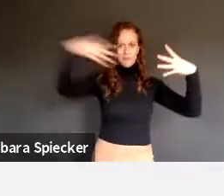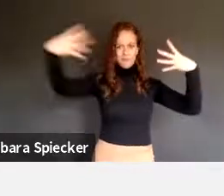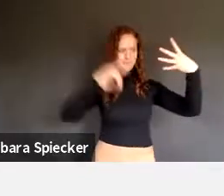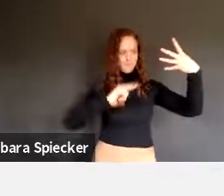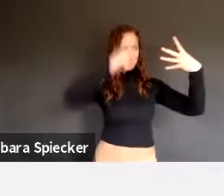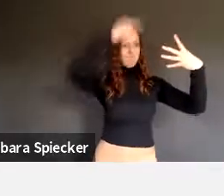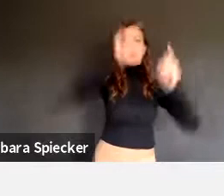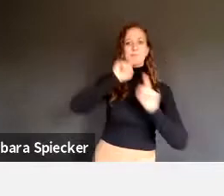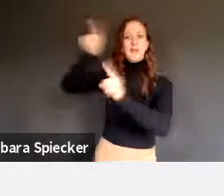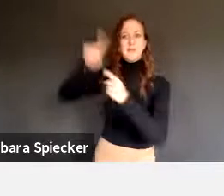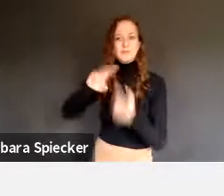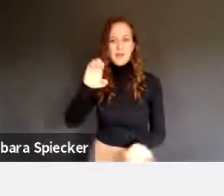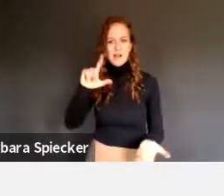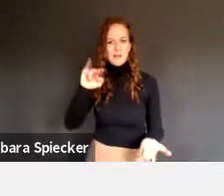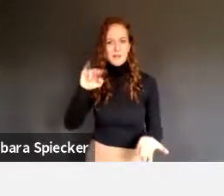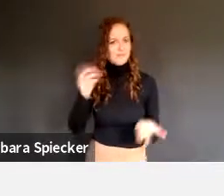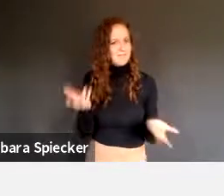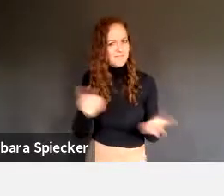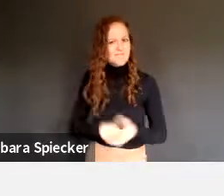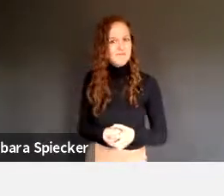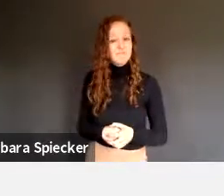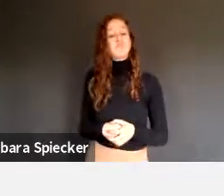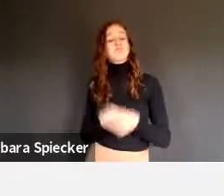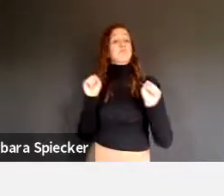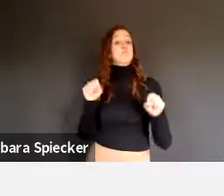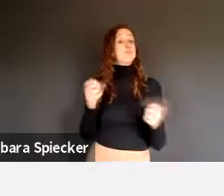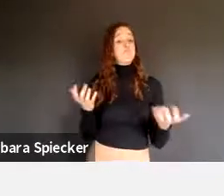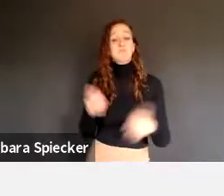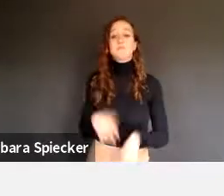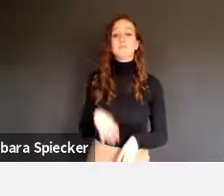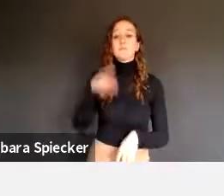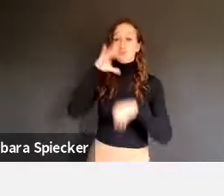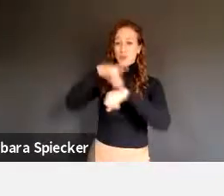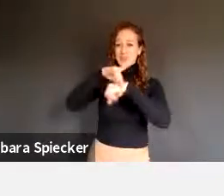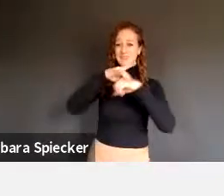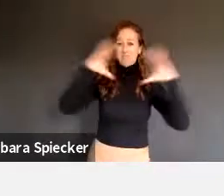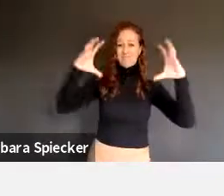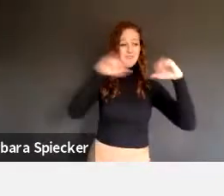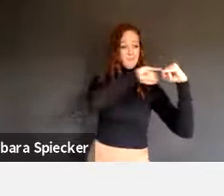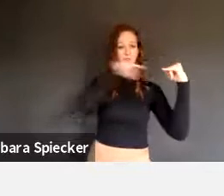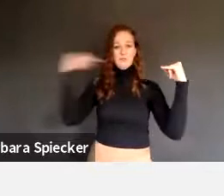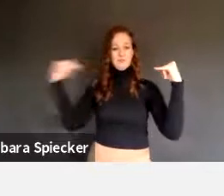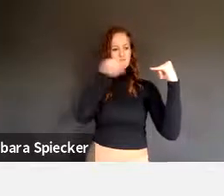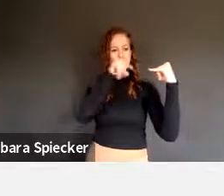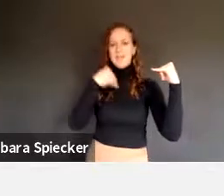The next question is, well, why do we see kelps having these latitudinal responses to El Nino?